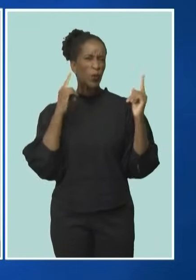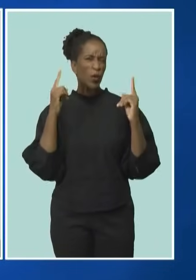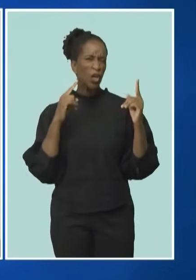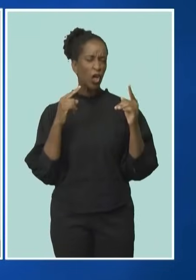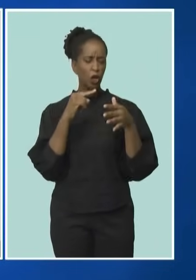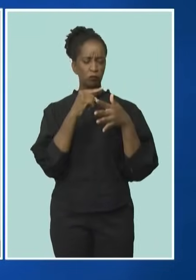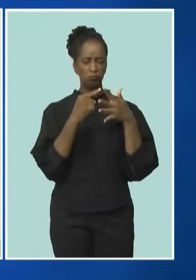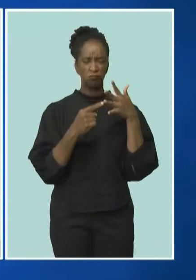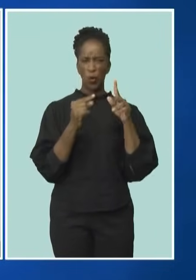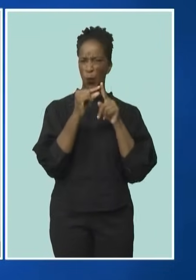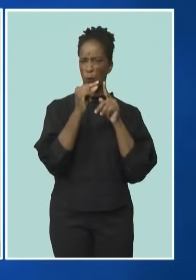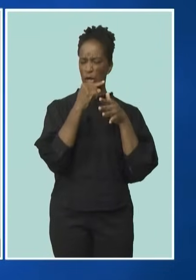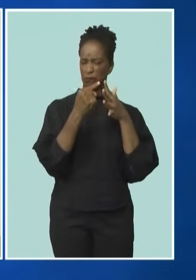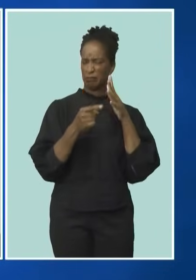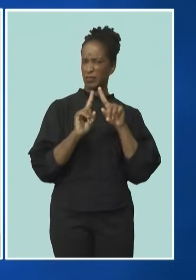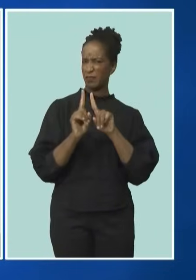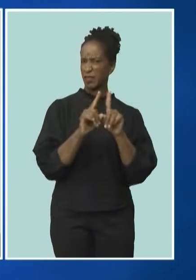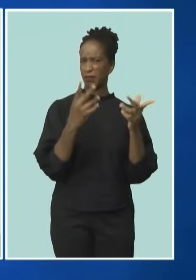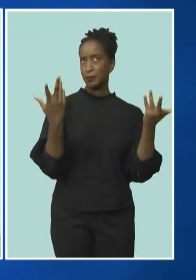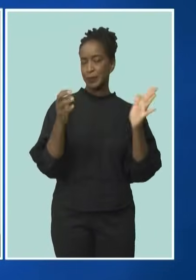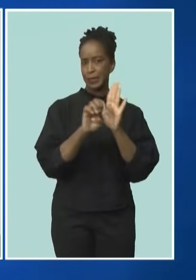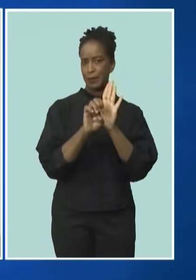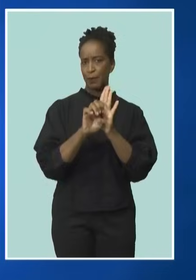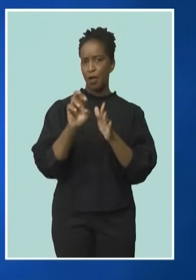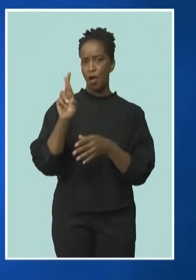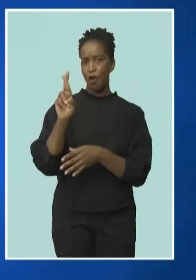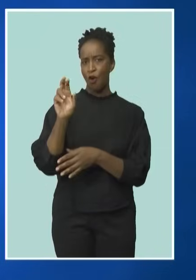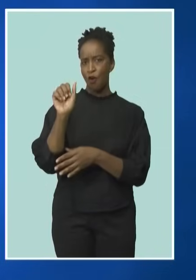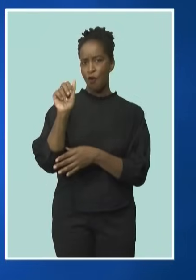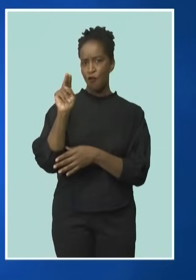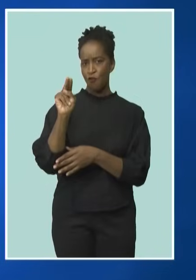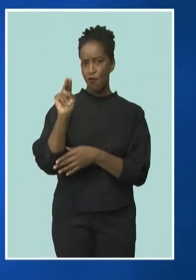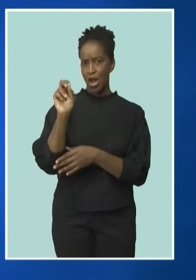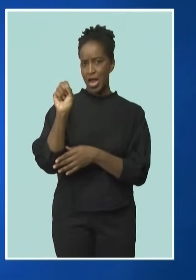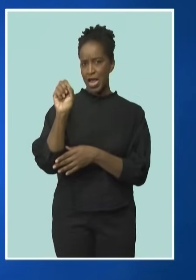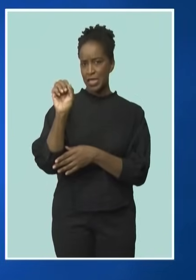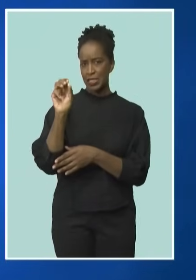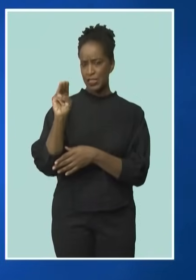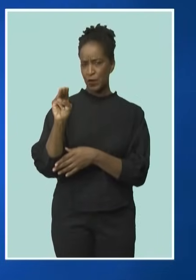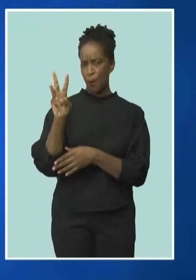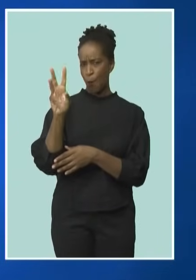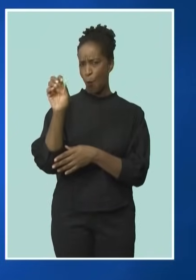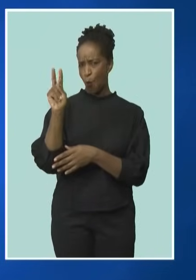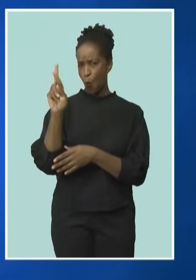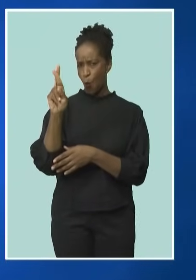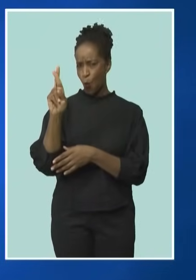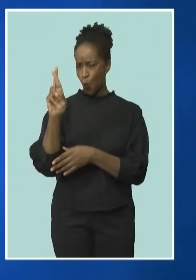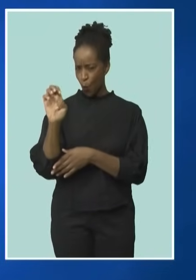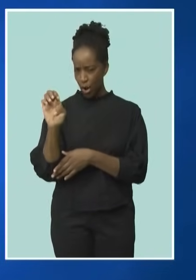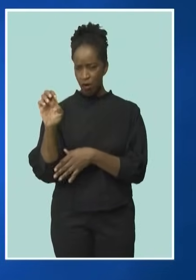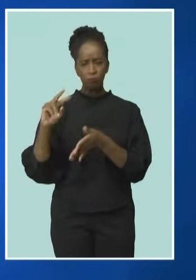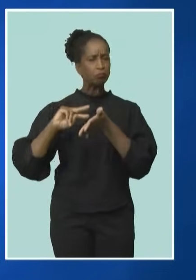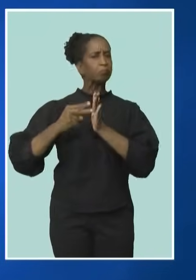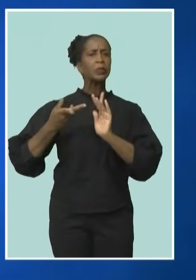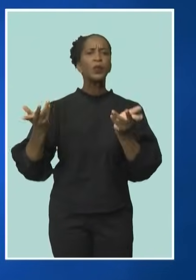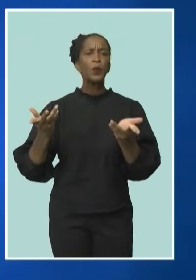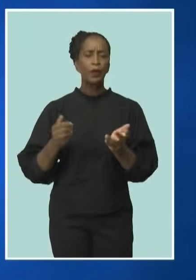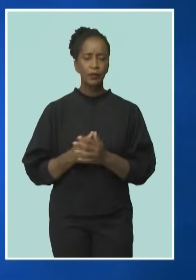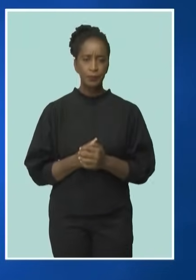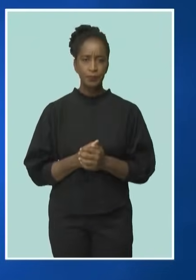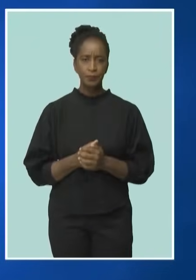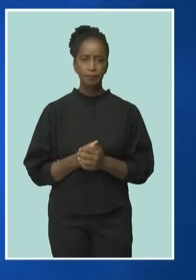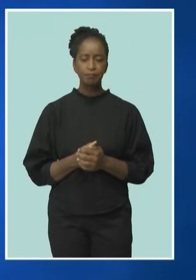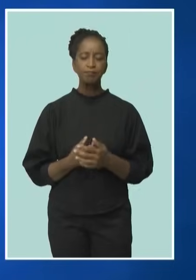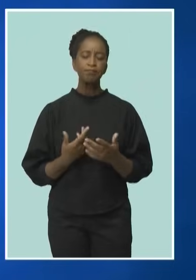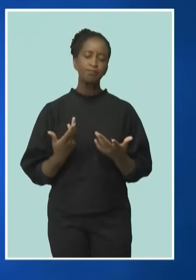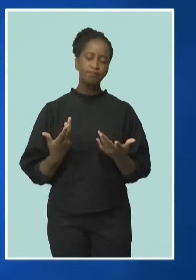this means and exactly how it works. Well, for ransomware, what they're really referring to is a